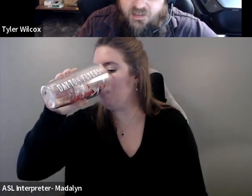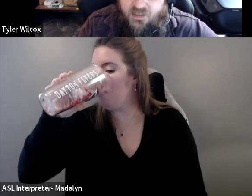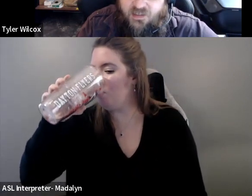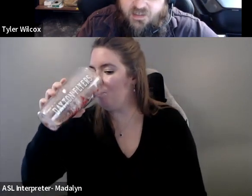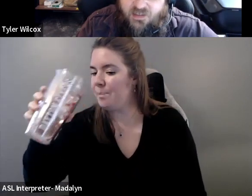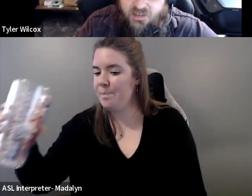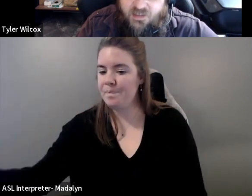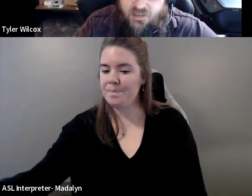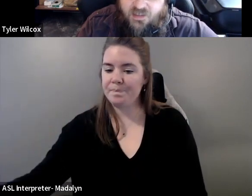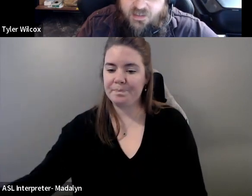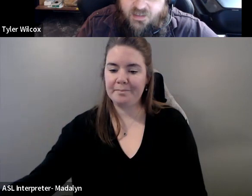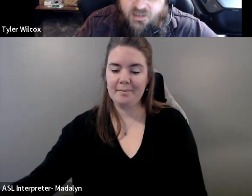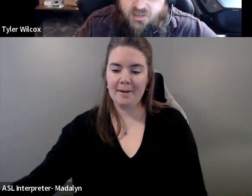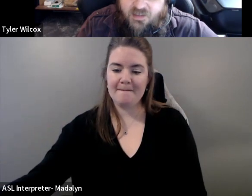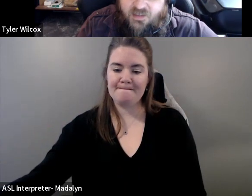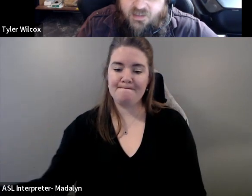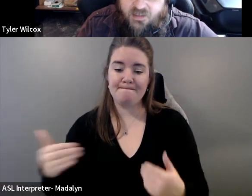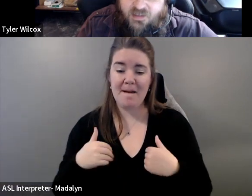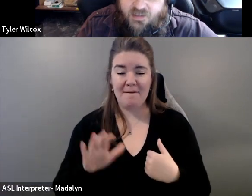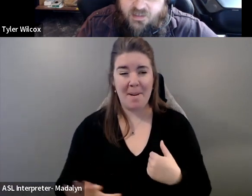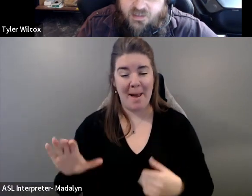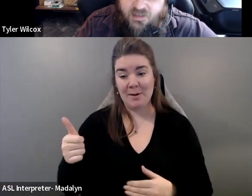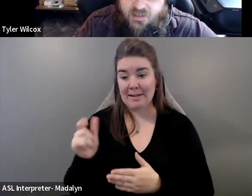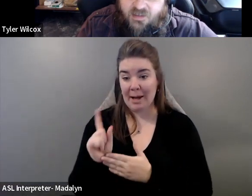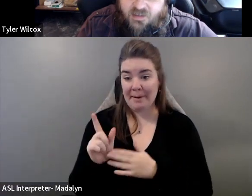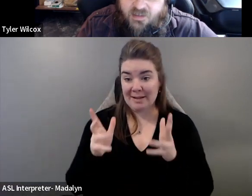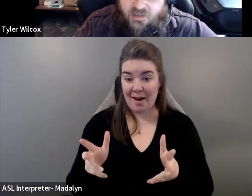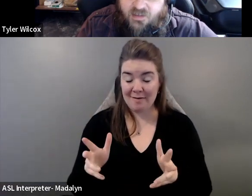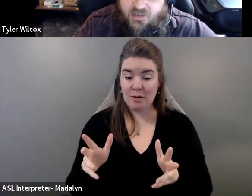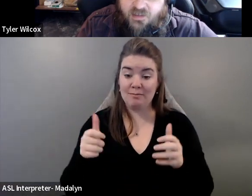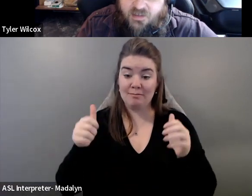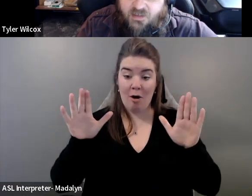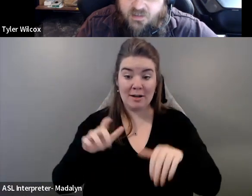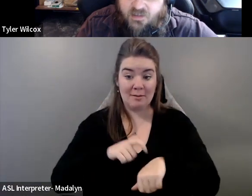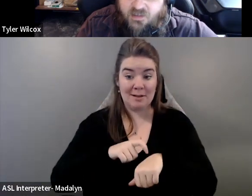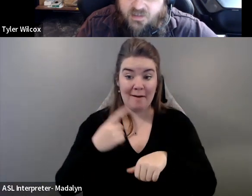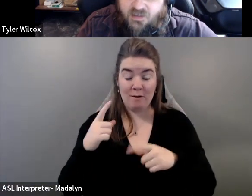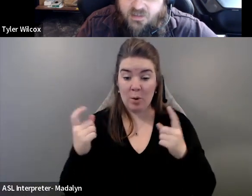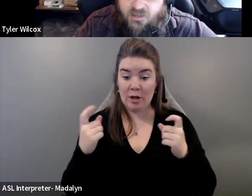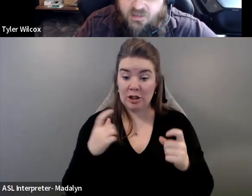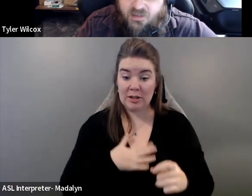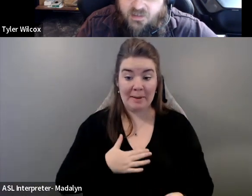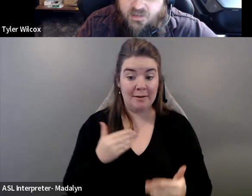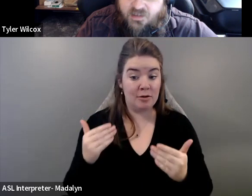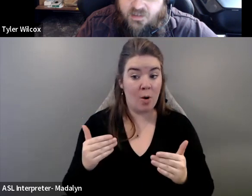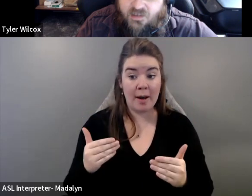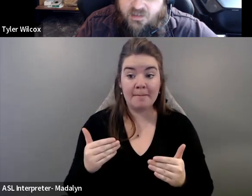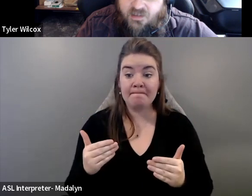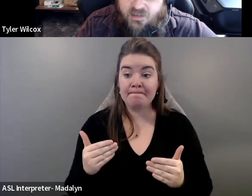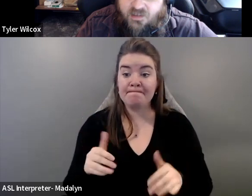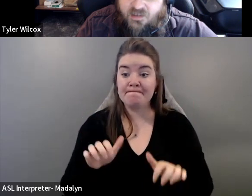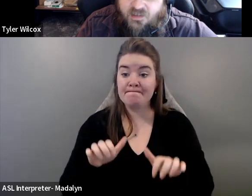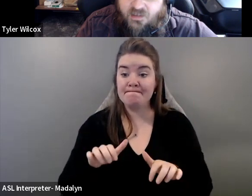so this is a great time for some questions. If anyone has any, please pop those into the